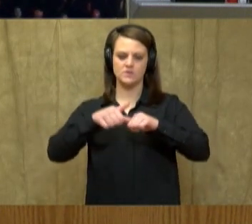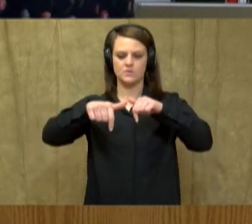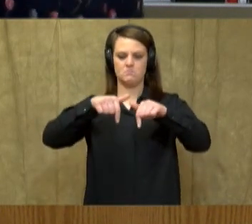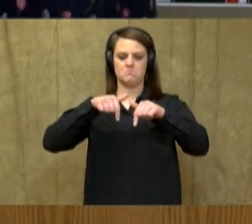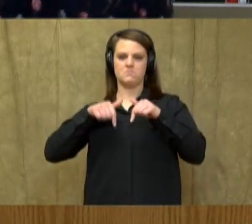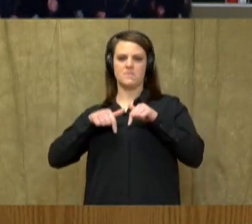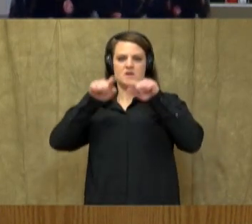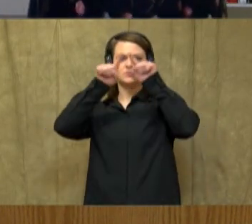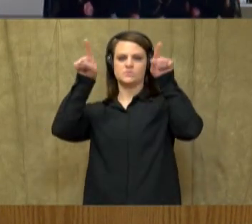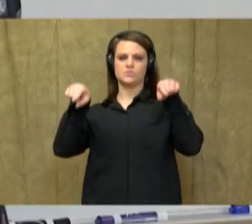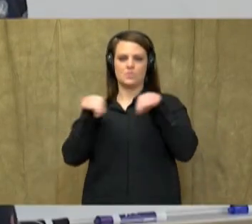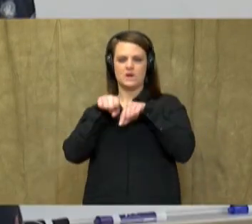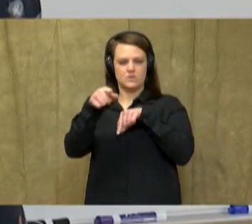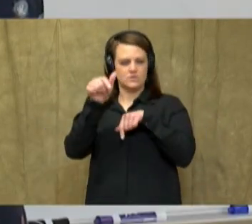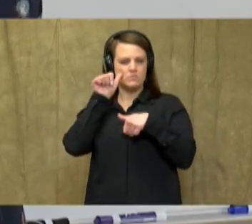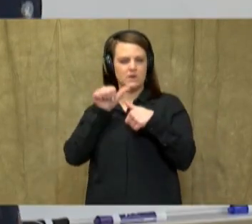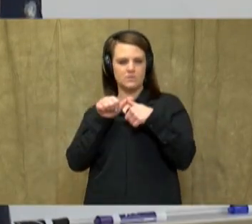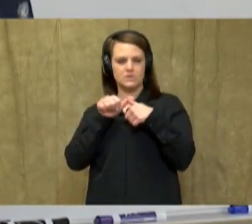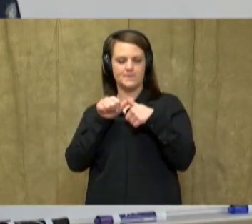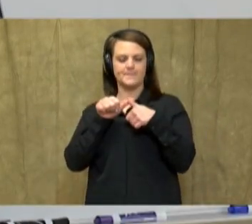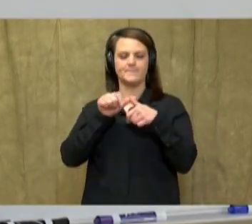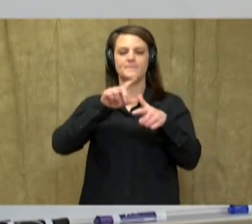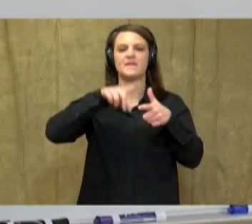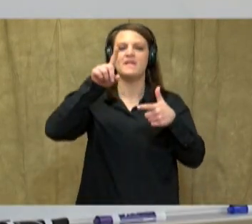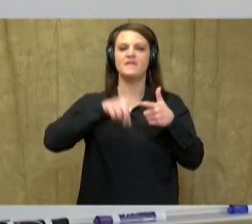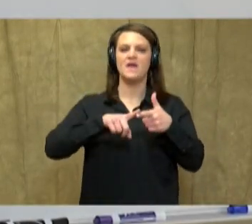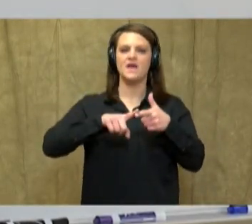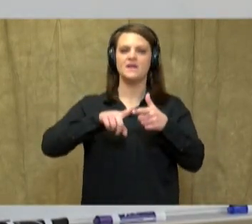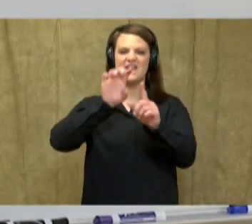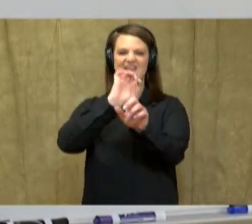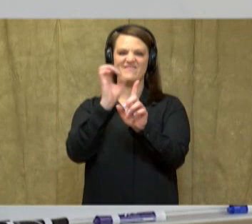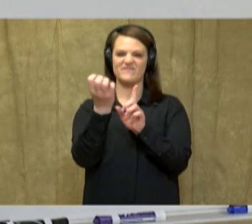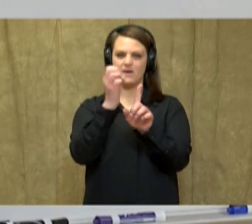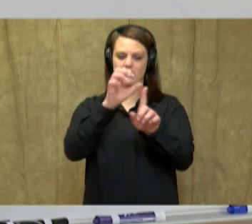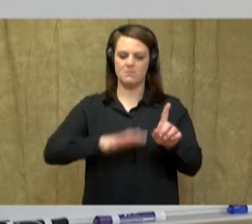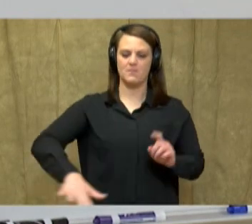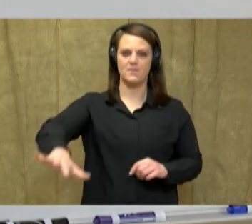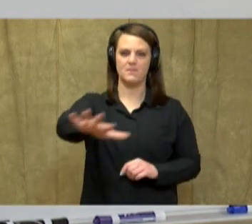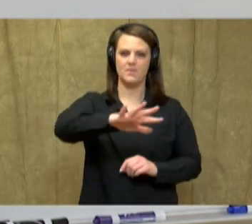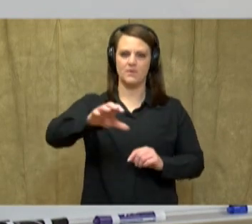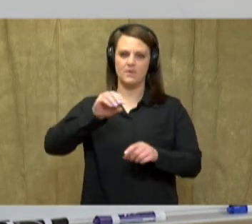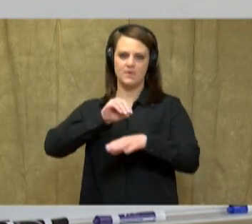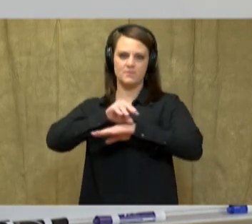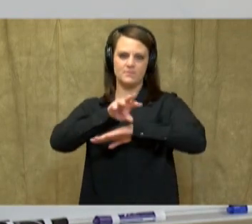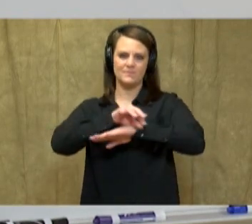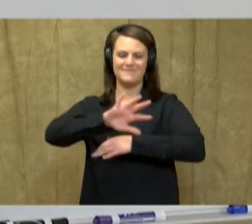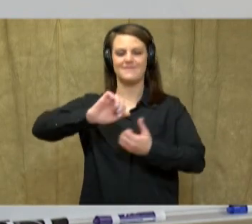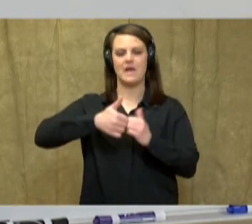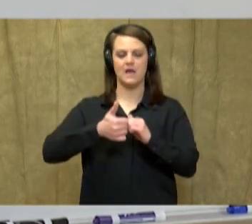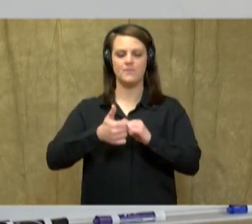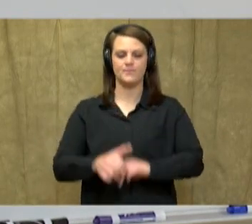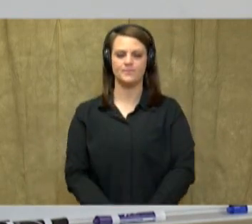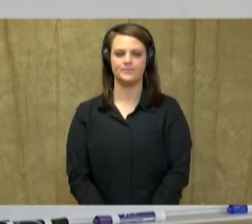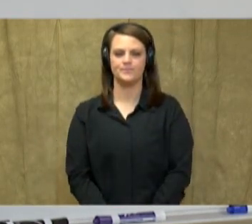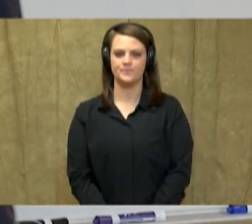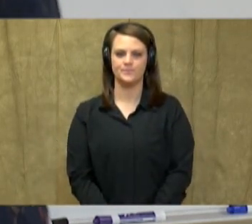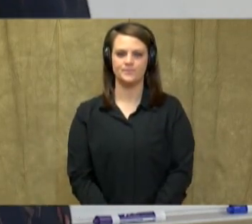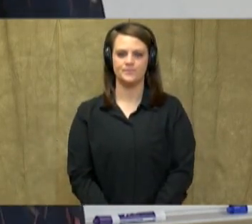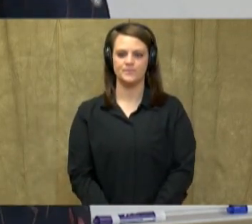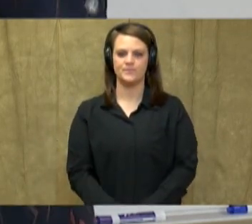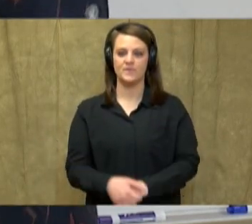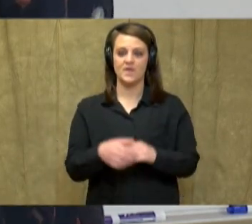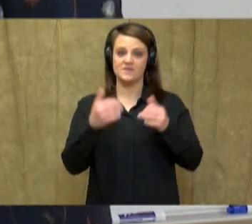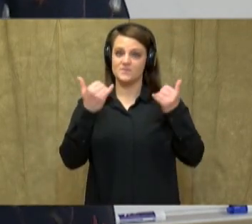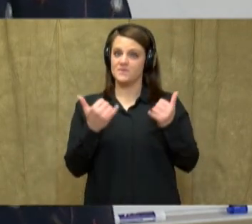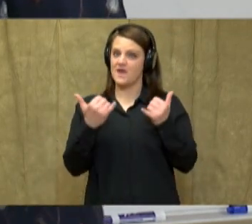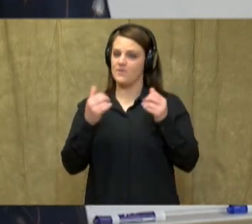Punnett squares we've been talking about, and what happens with the environment? How does that influence it a little bit? So as you can see, we have a whole